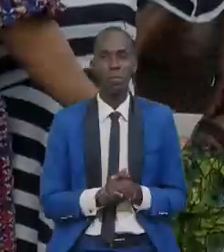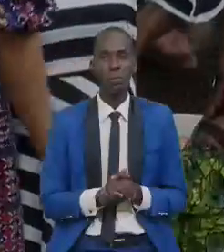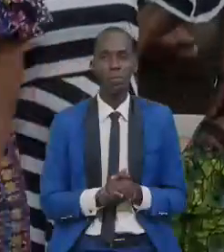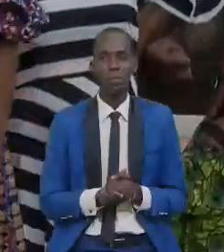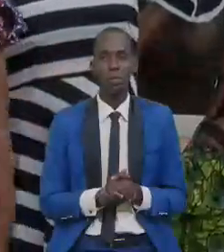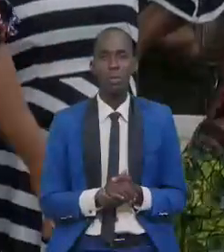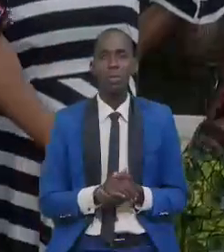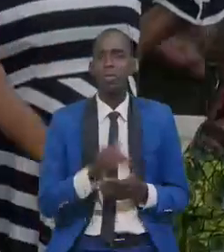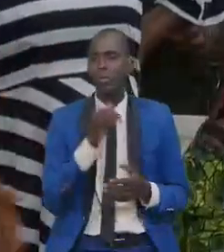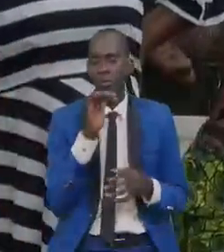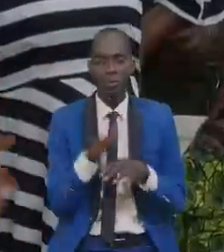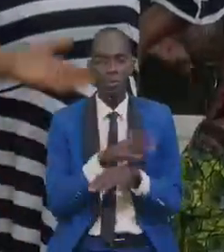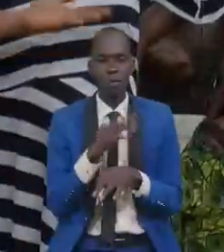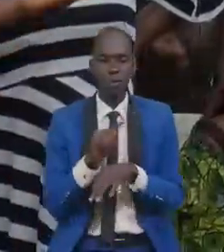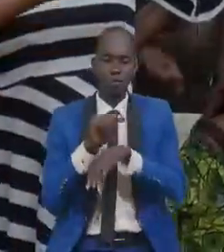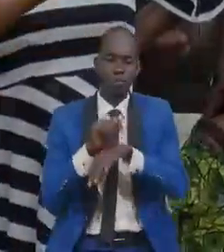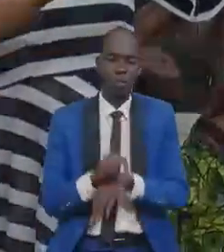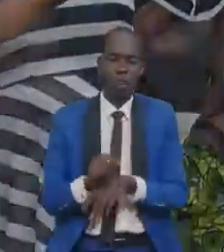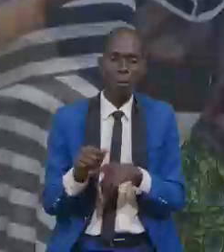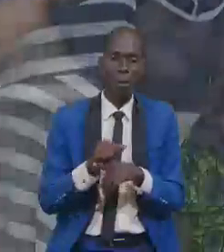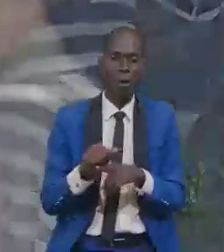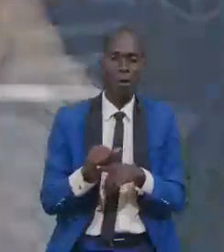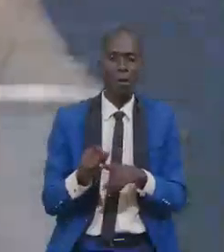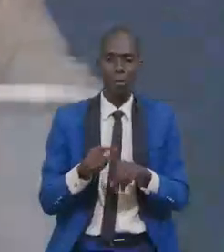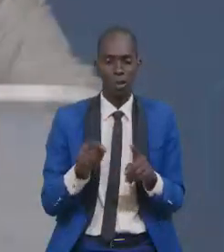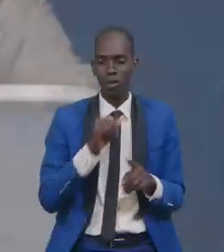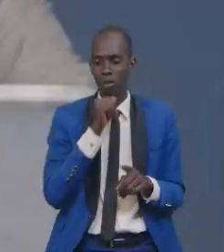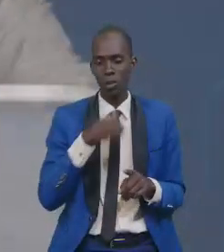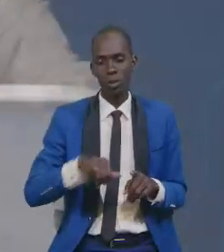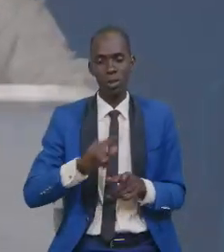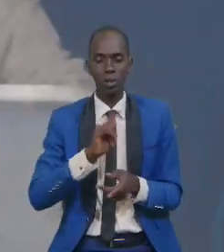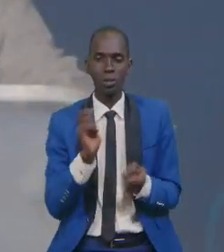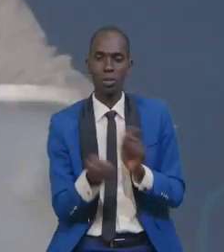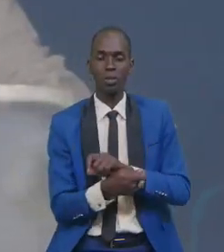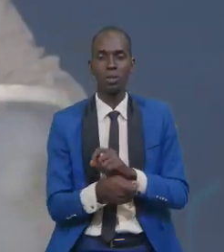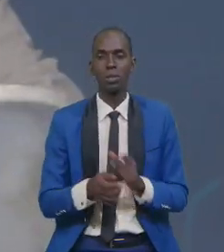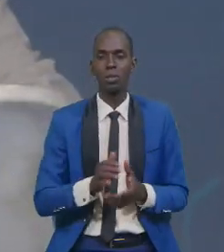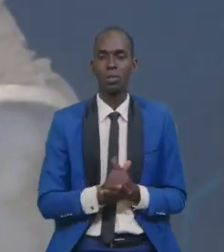Traditional, but not transformed.